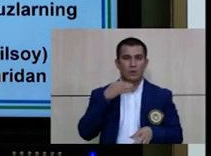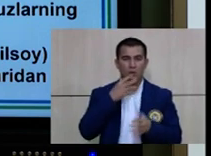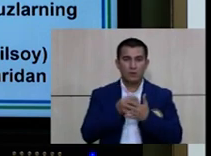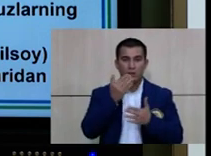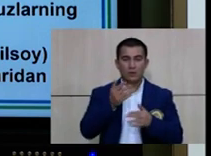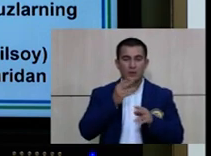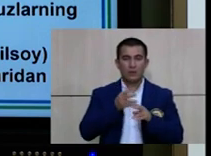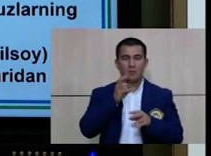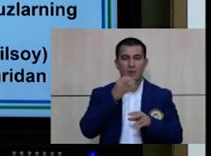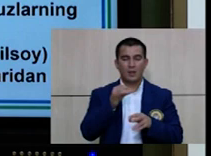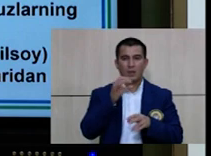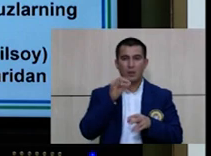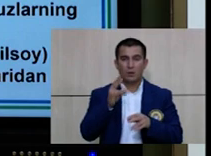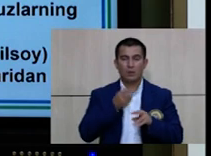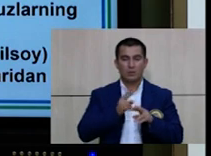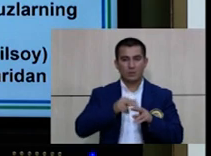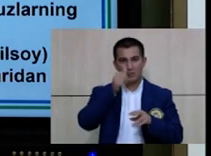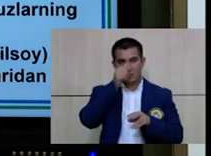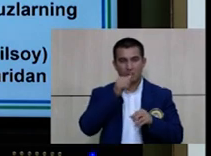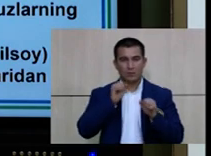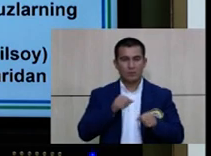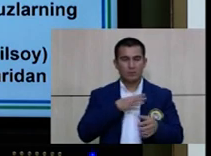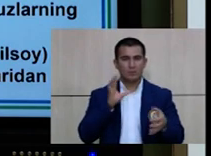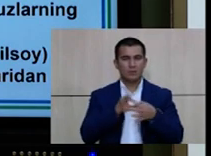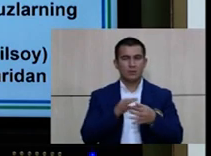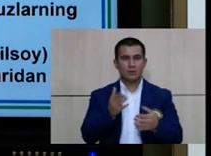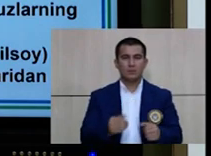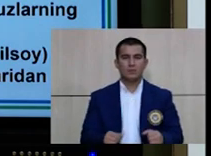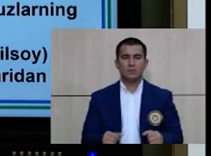may iyun oylariga to'g'ri keladi.